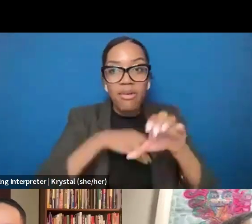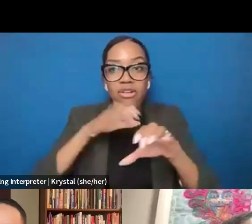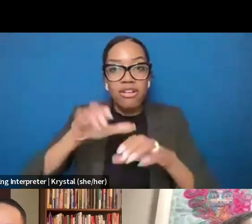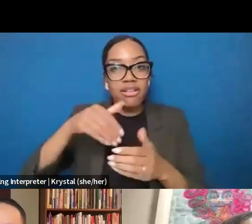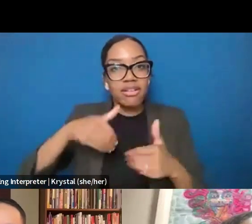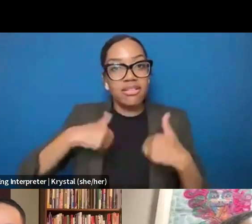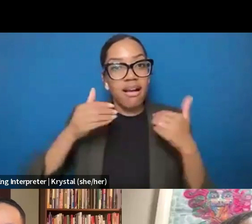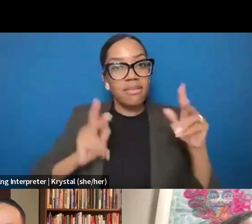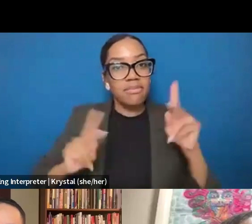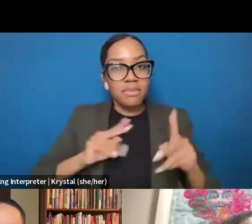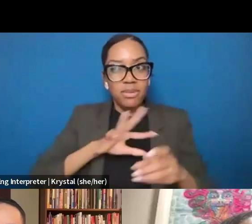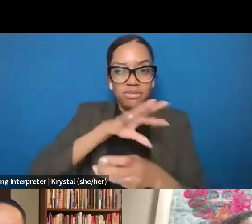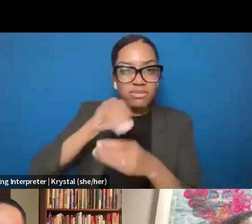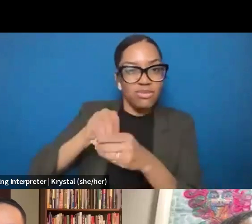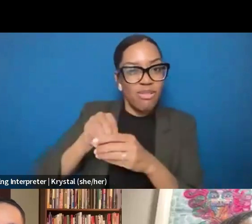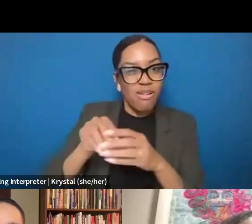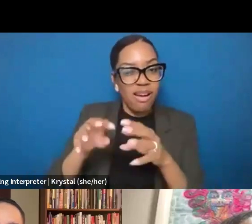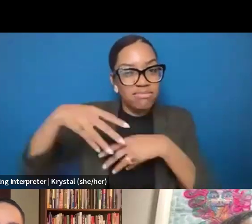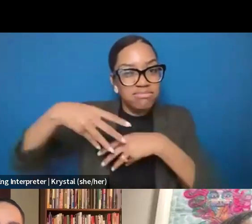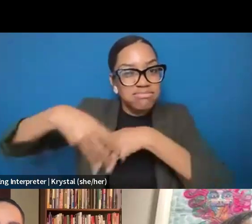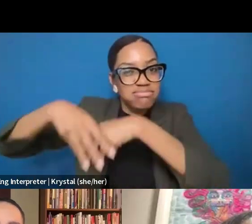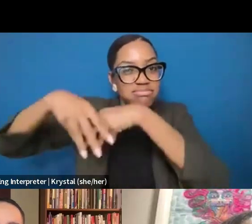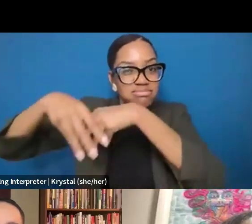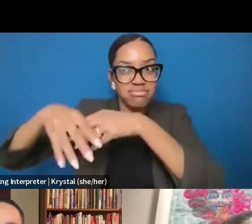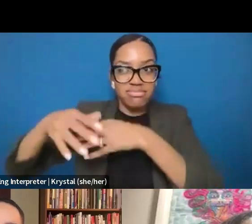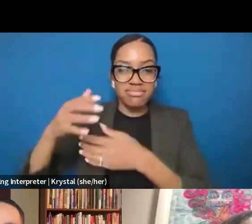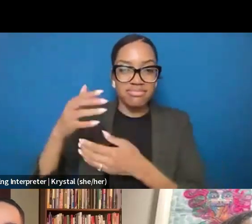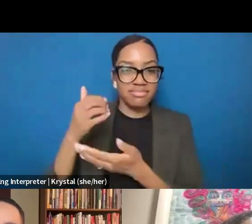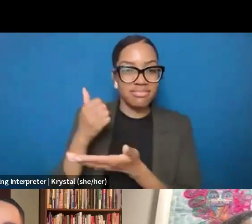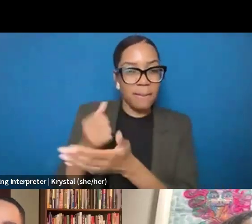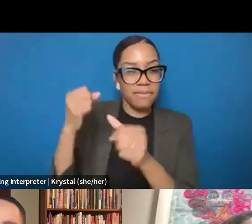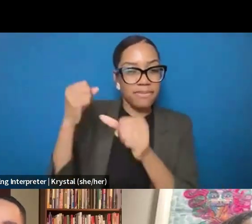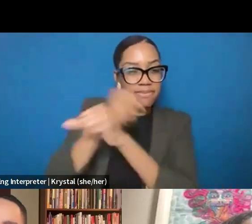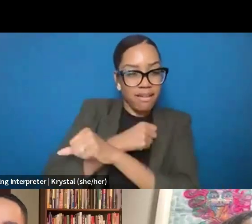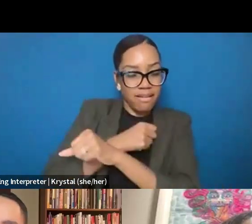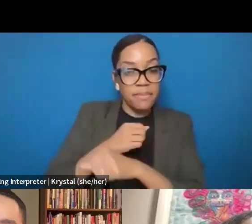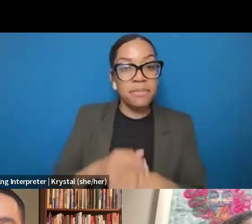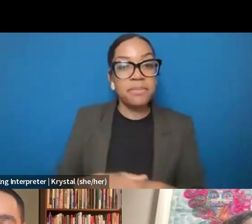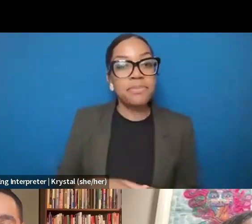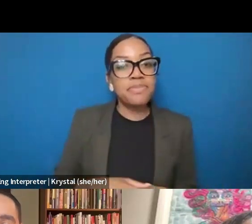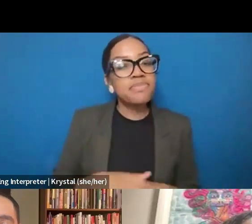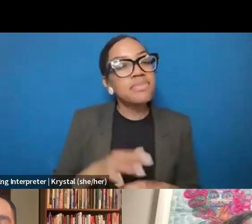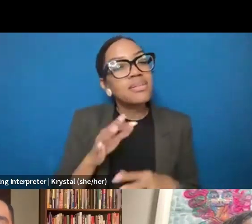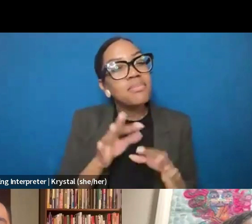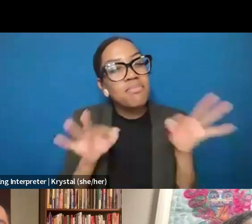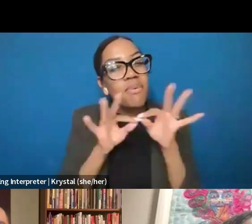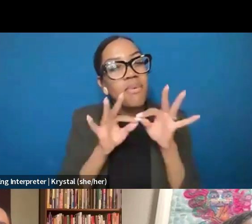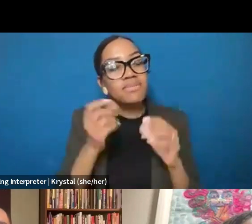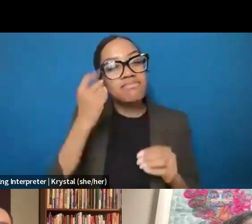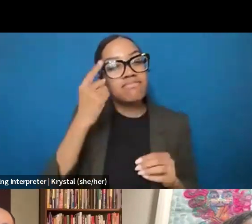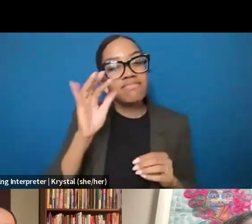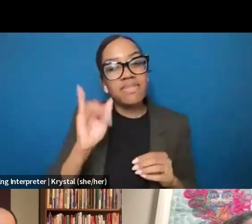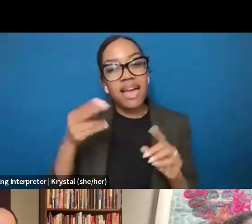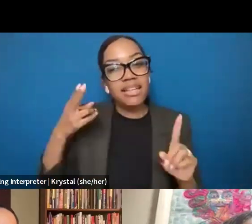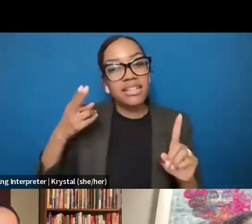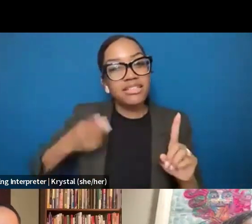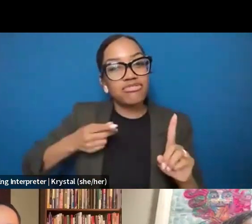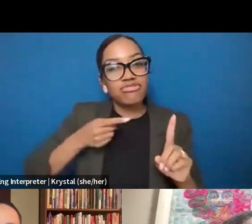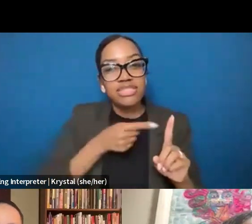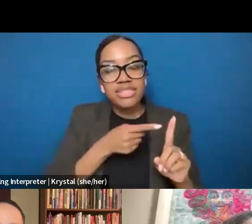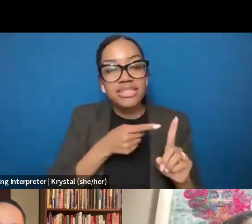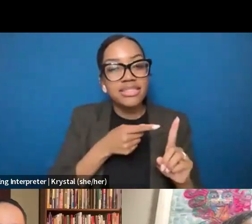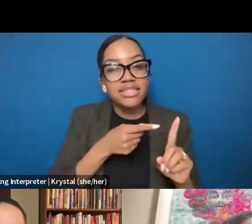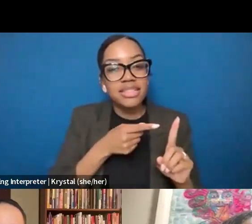it's so crucial to learn that history, not just so you can sound erudite at